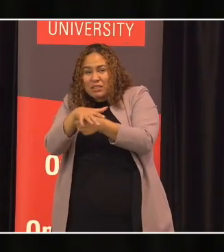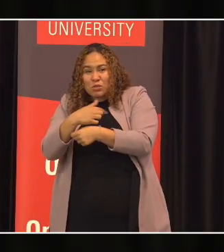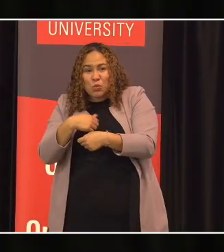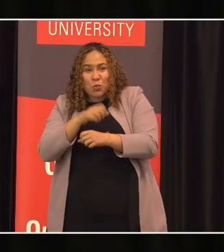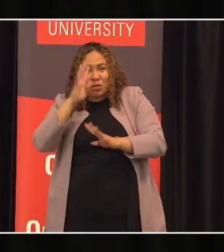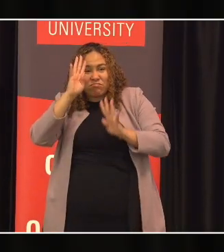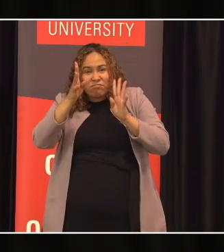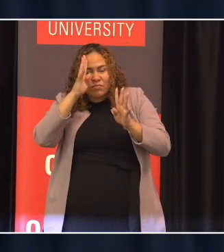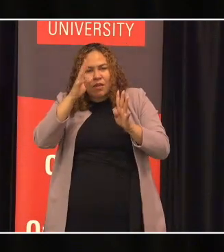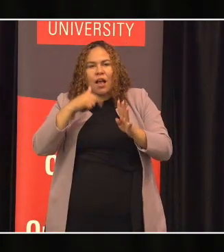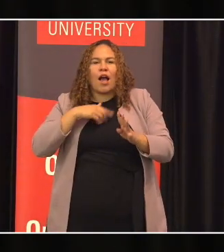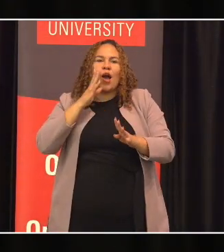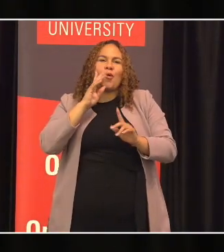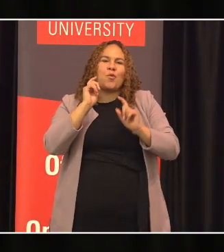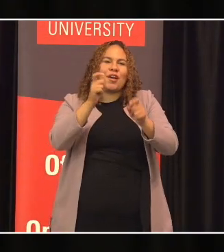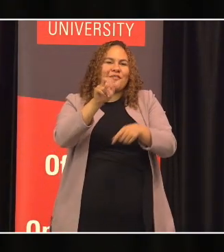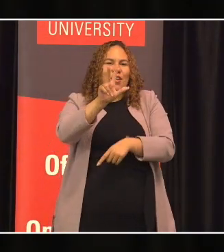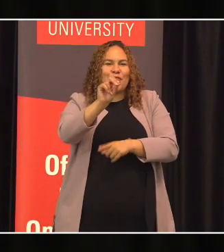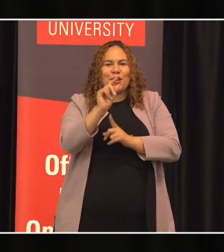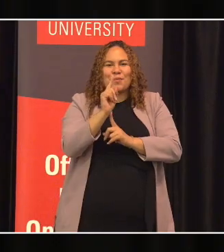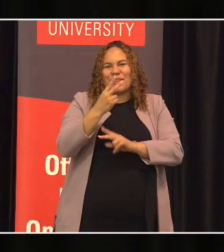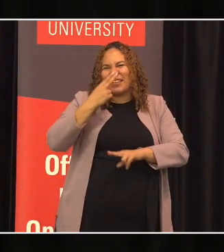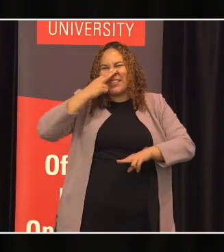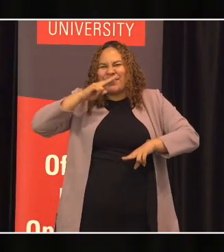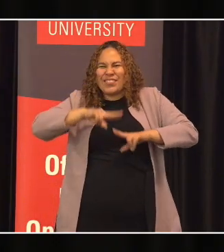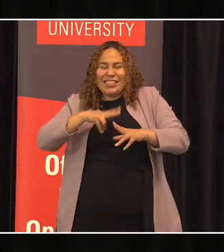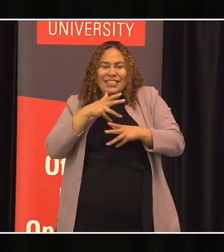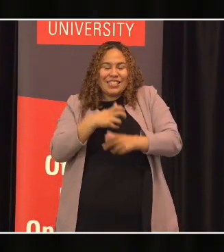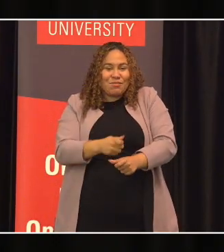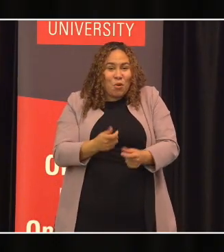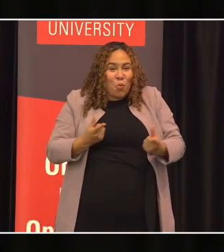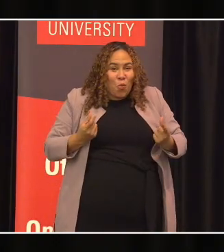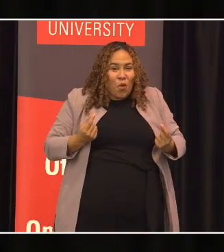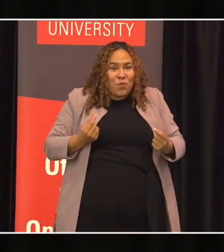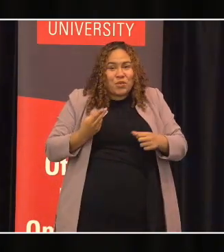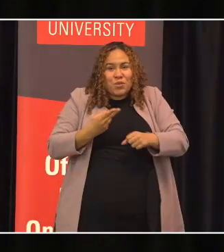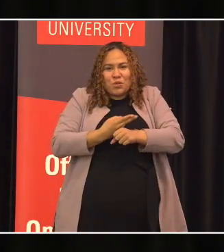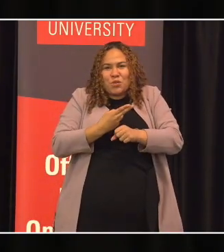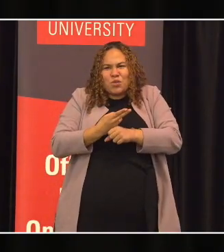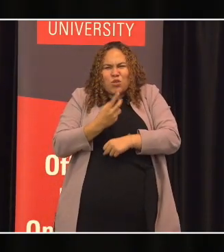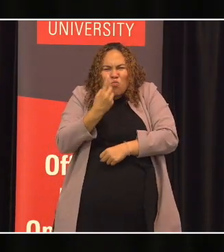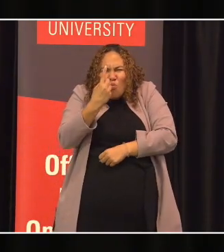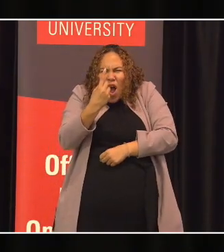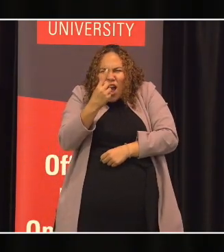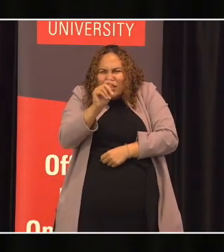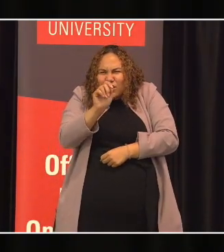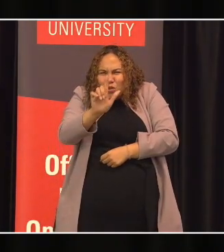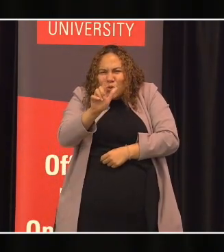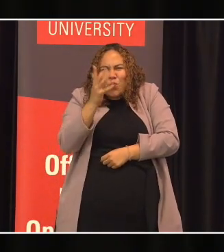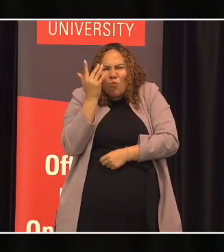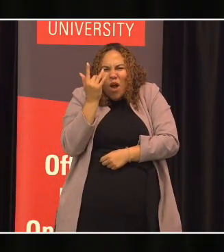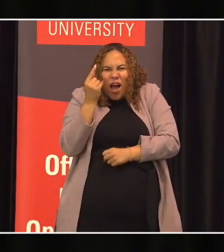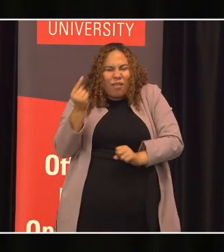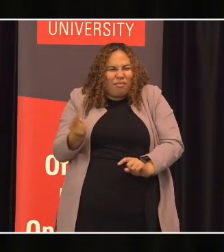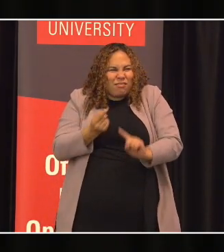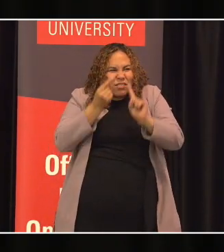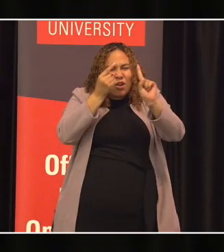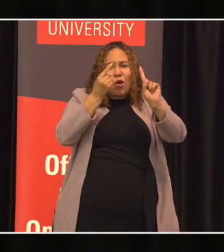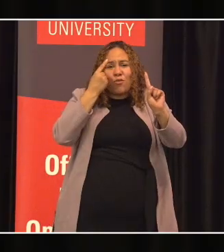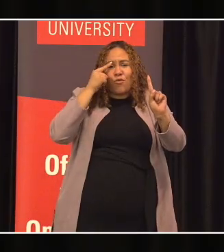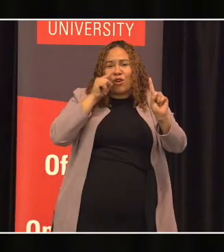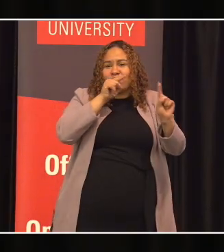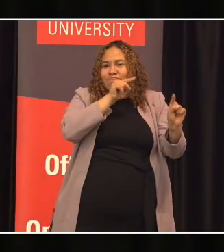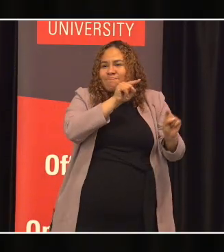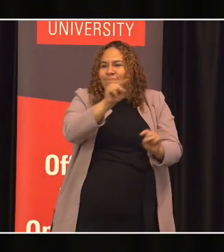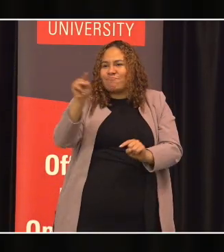going to give you a 30-minute little fun summary of what we can do using just one tool, because our goal is for you